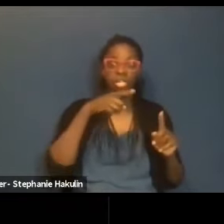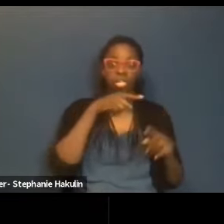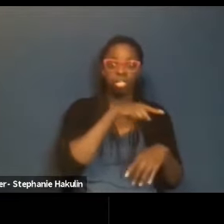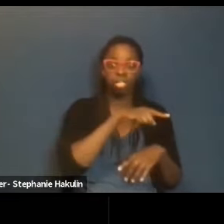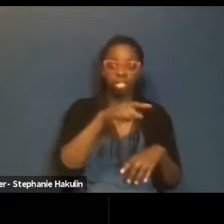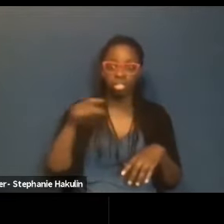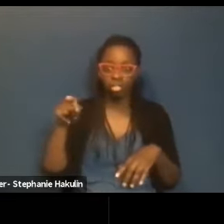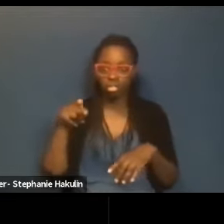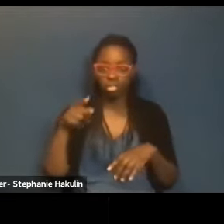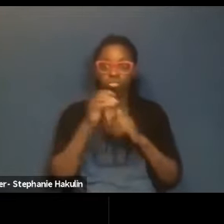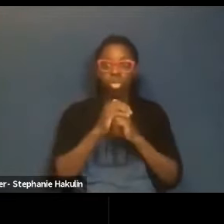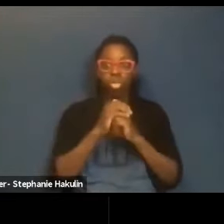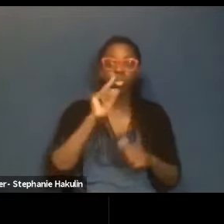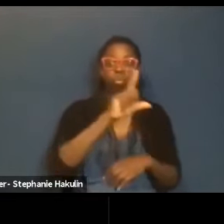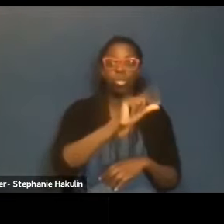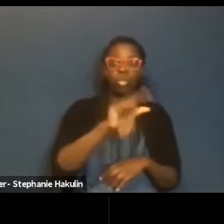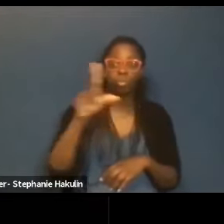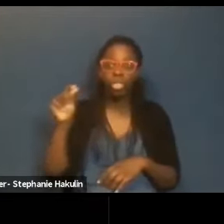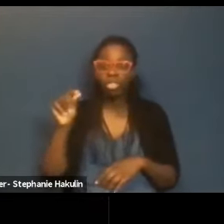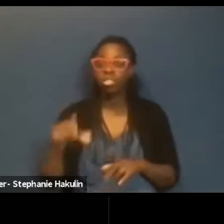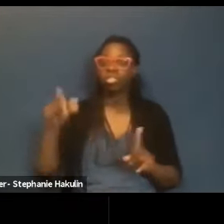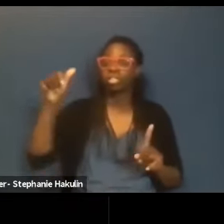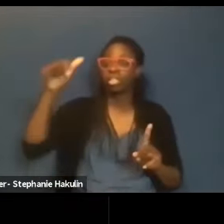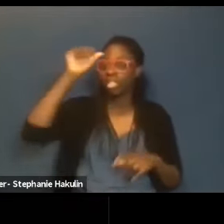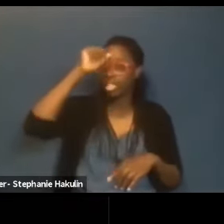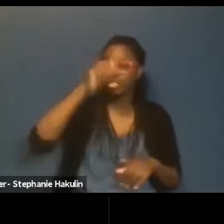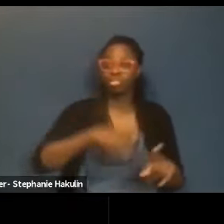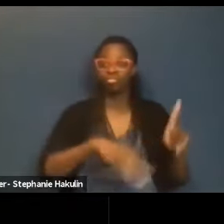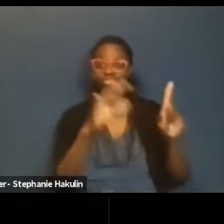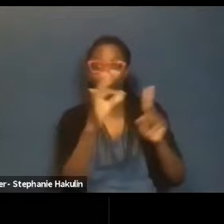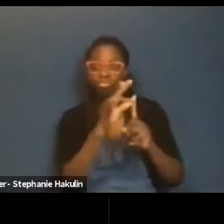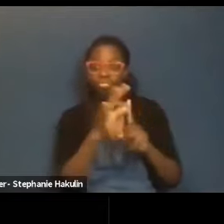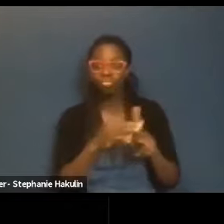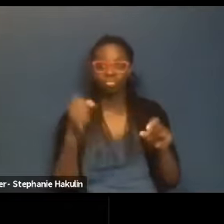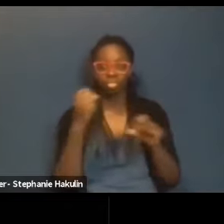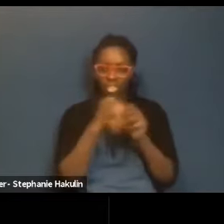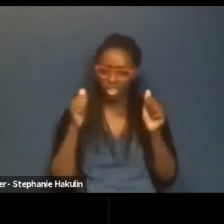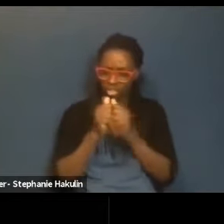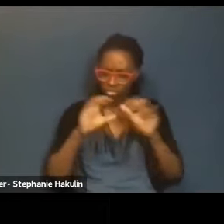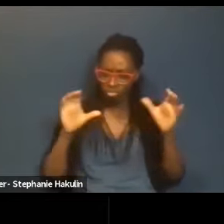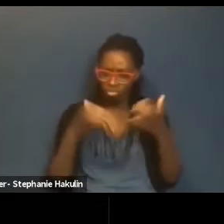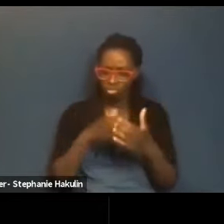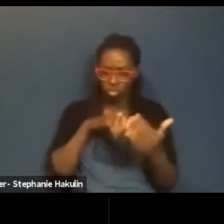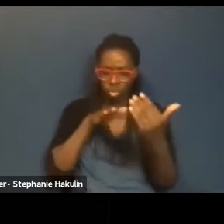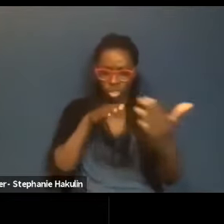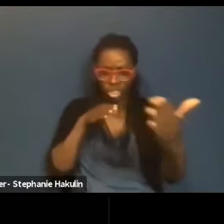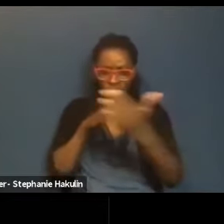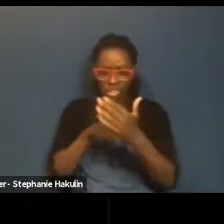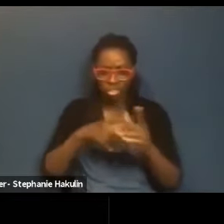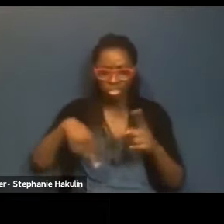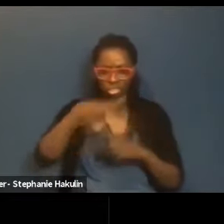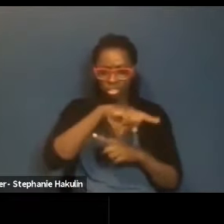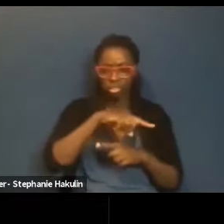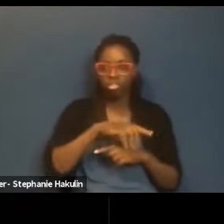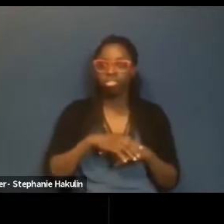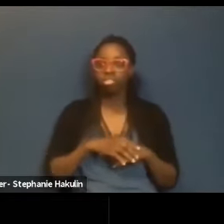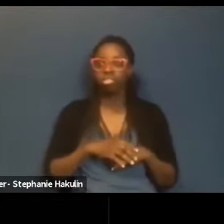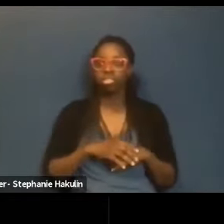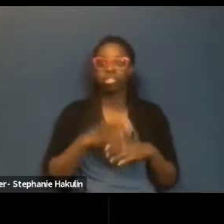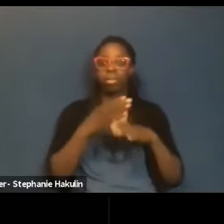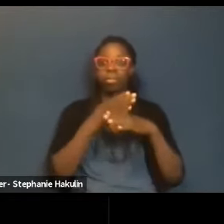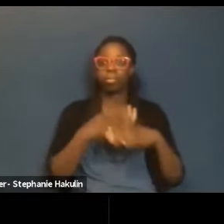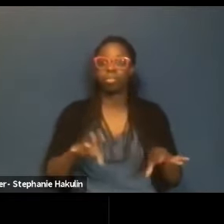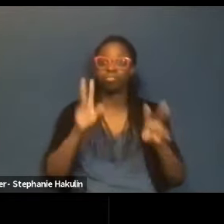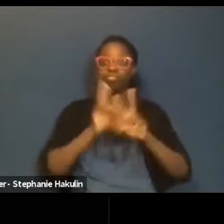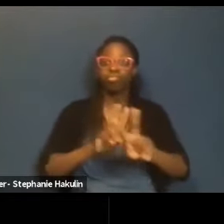and Pakistan fight together. A war against the colonizers. A war for all the silent funerals and mangled bodies. A war